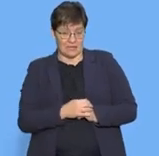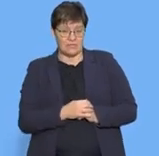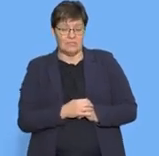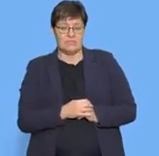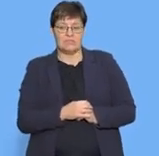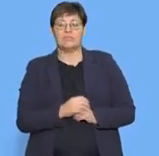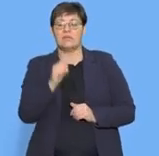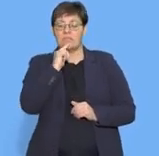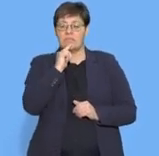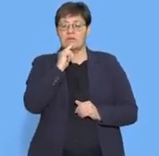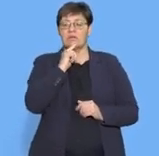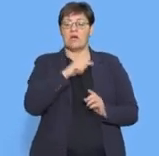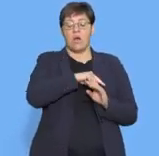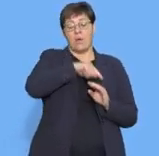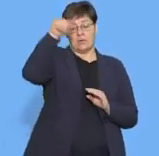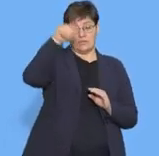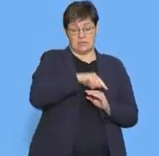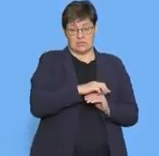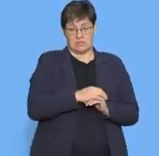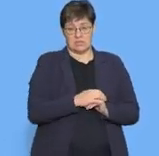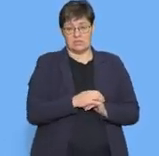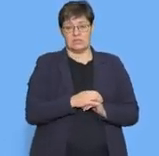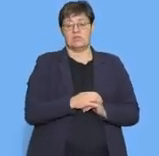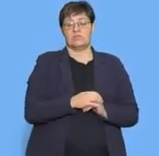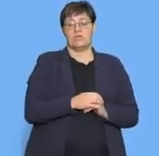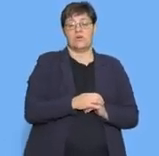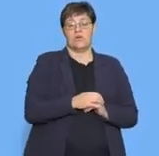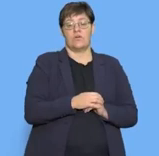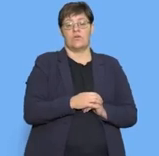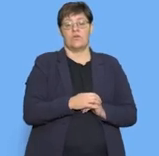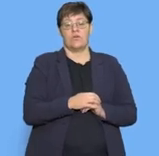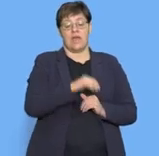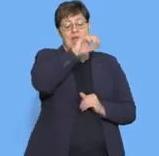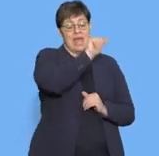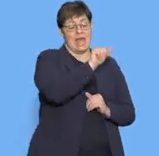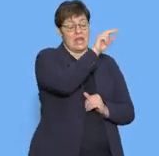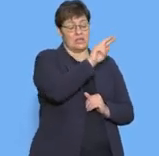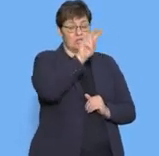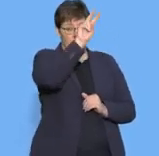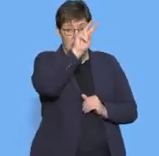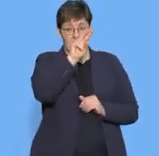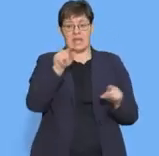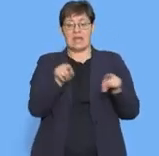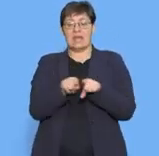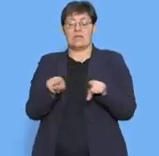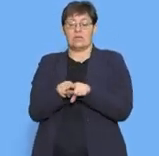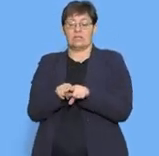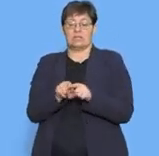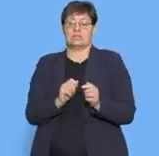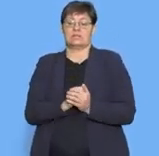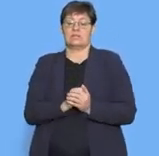Pythagoras, we know that the hypotenuse squared, so A squared must equal